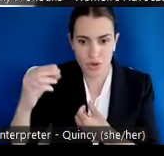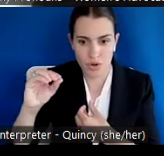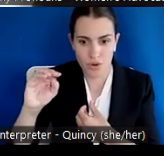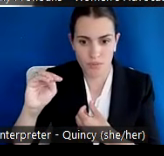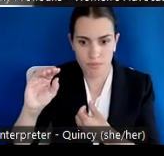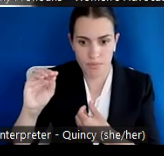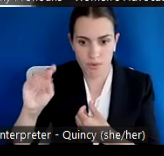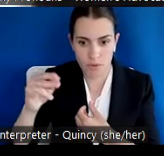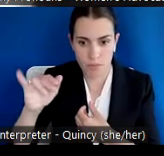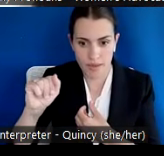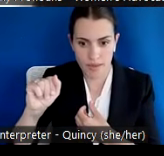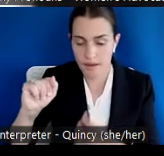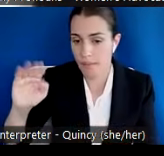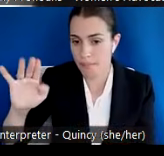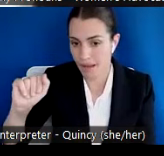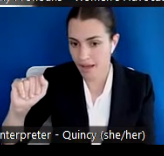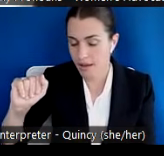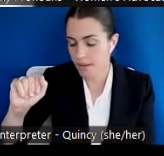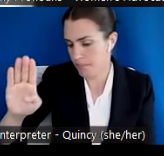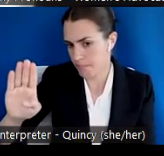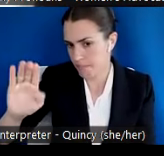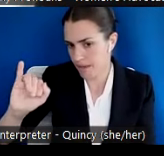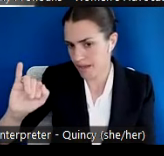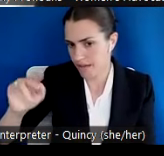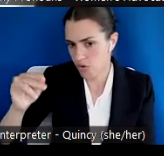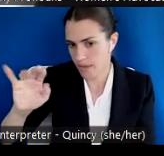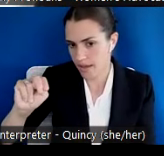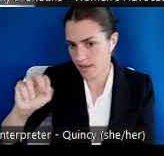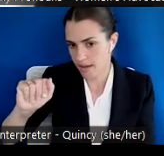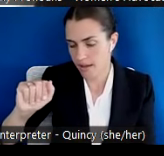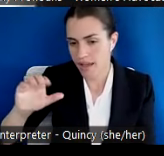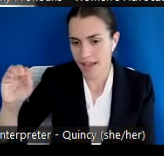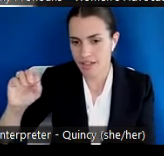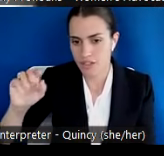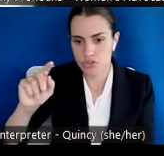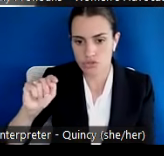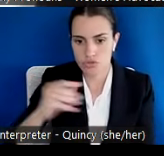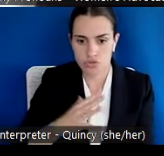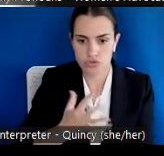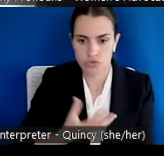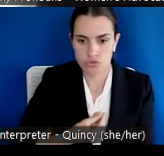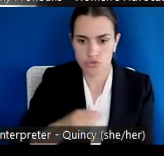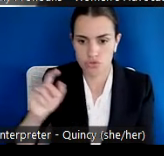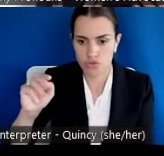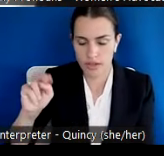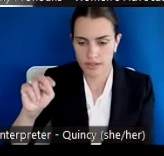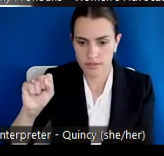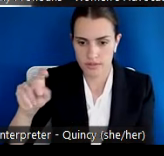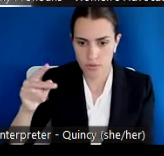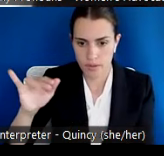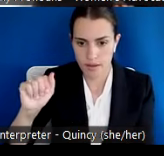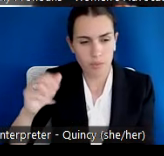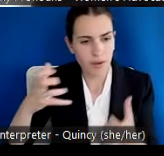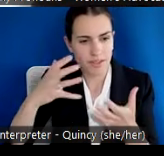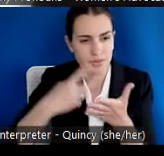and transphobia. So one thing that we really wanted to address when we talk about healthy relationships is this concept